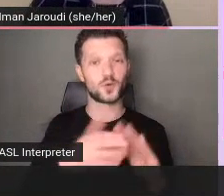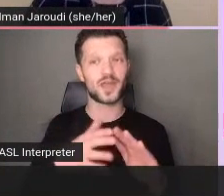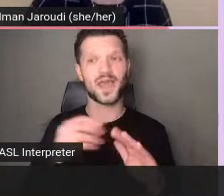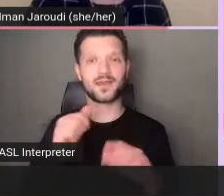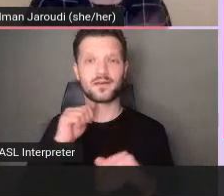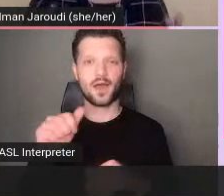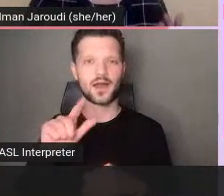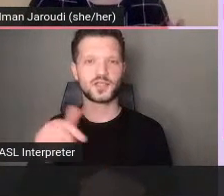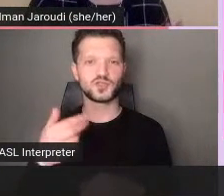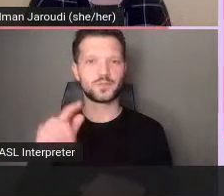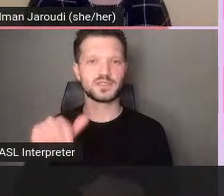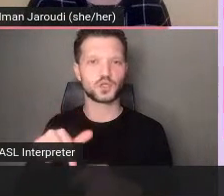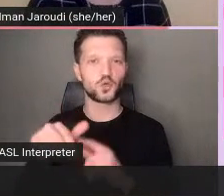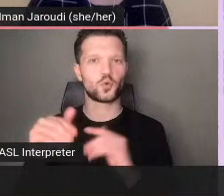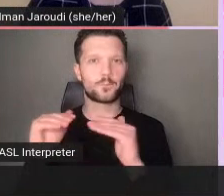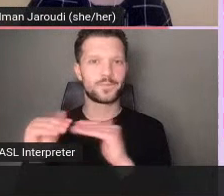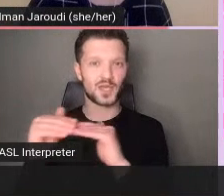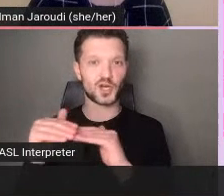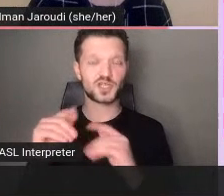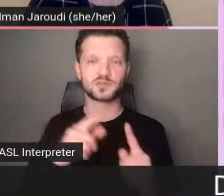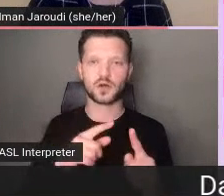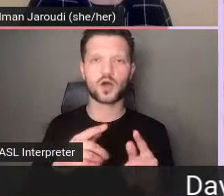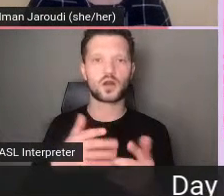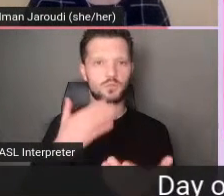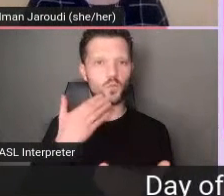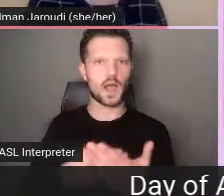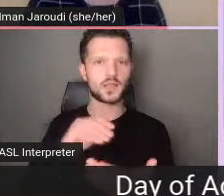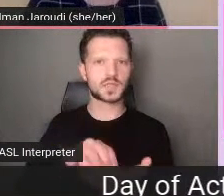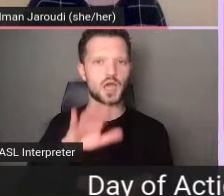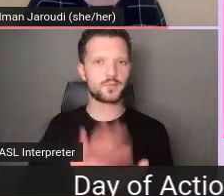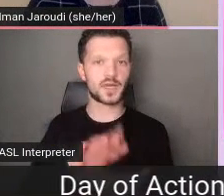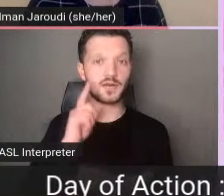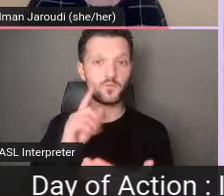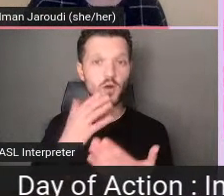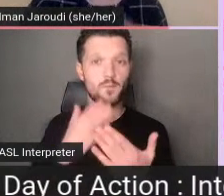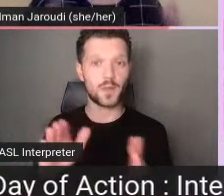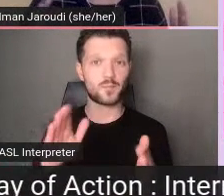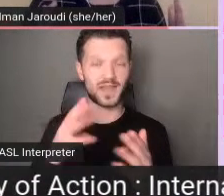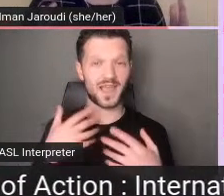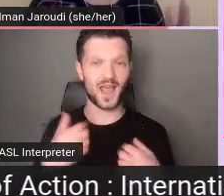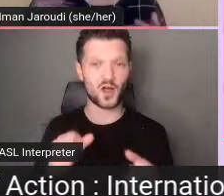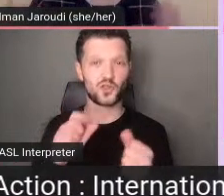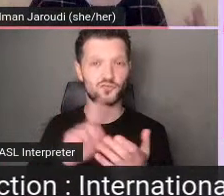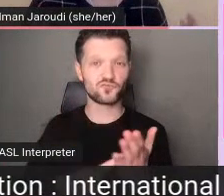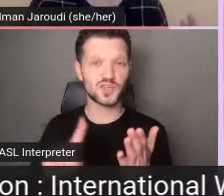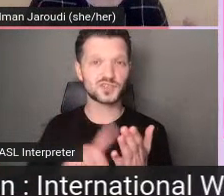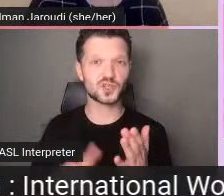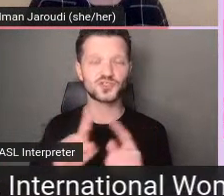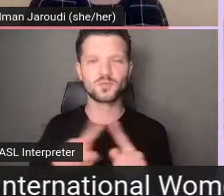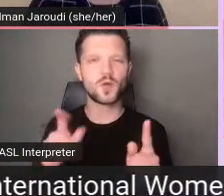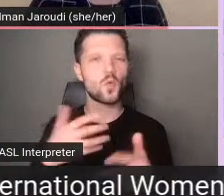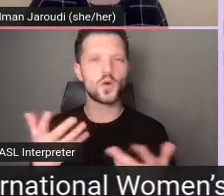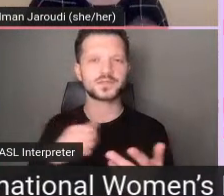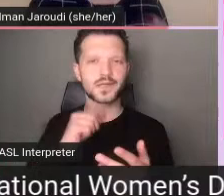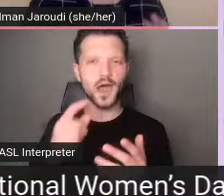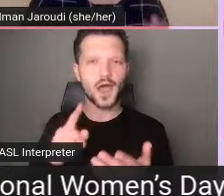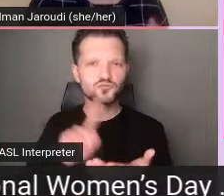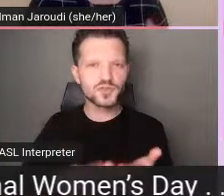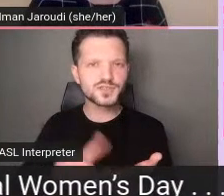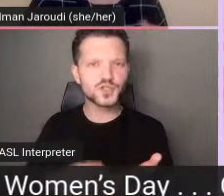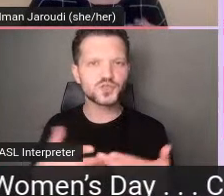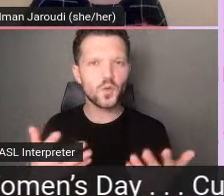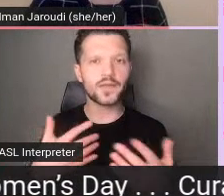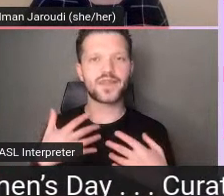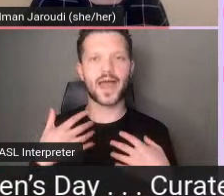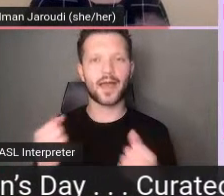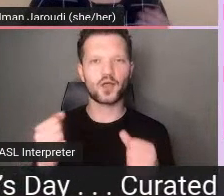peers are well documented in public health research, what is unfortunately left unaddressed far too often is the health